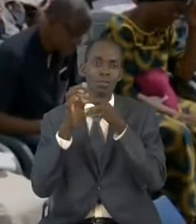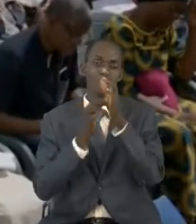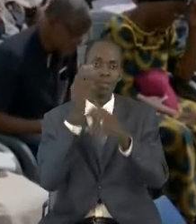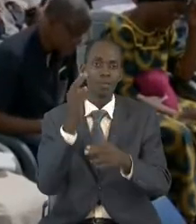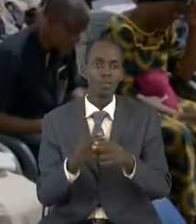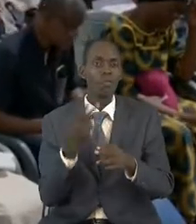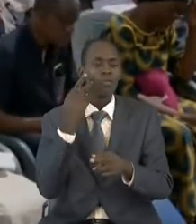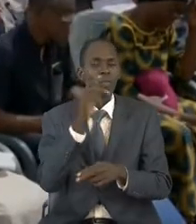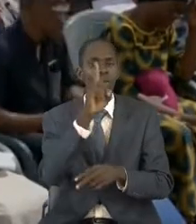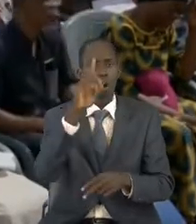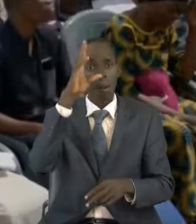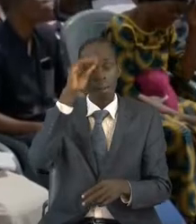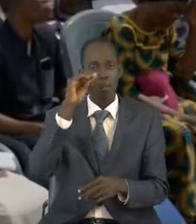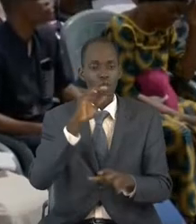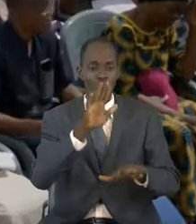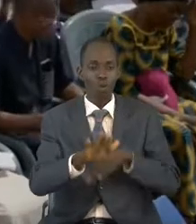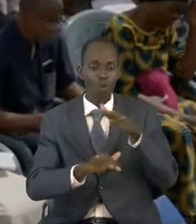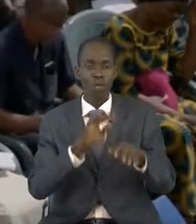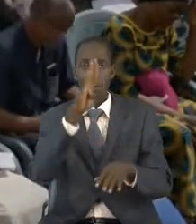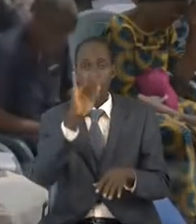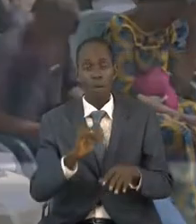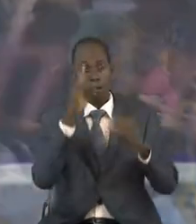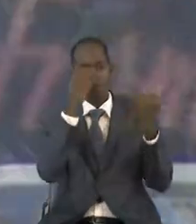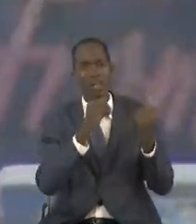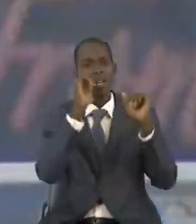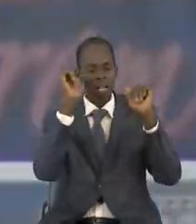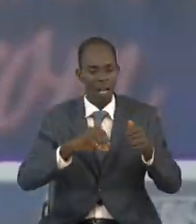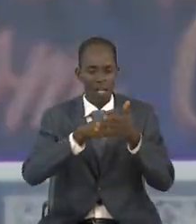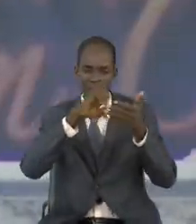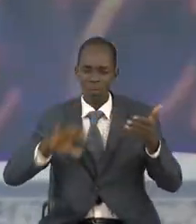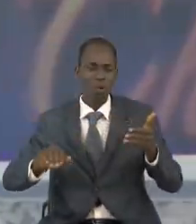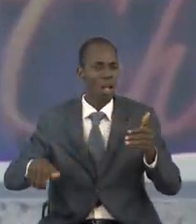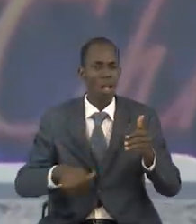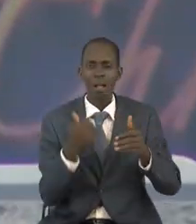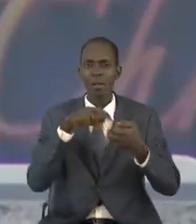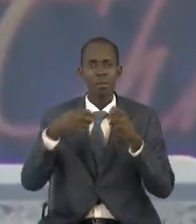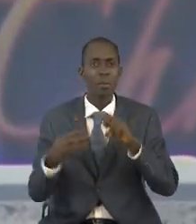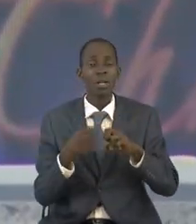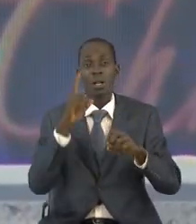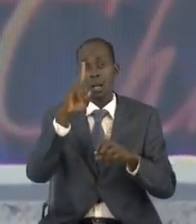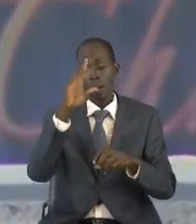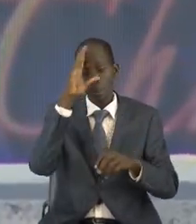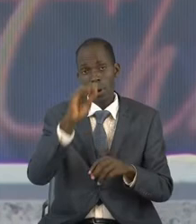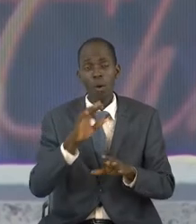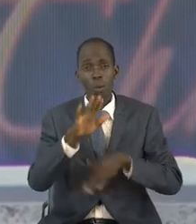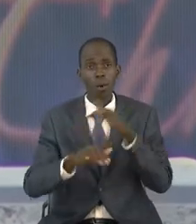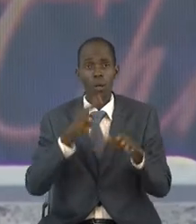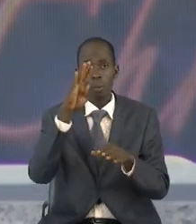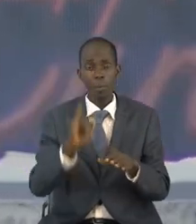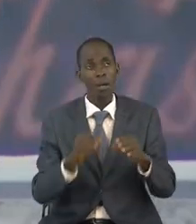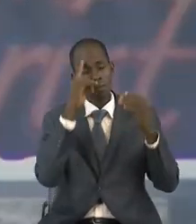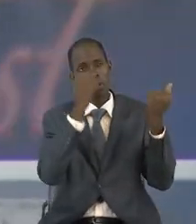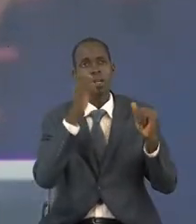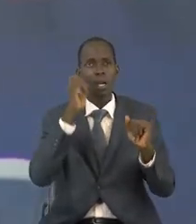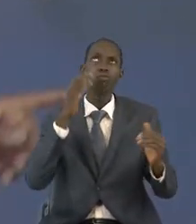man walking by faith, he can remove any mountain. A man walking by faith, he can stop the sun right there. A